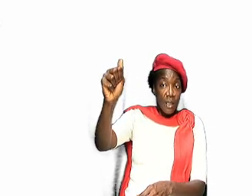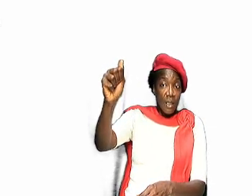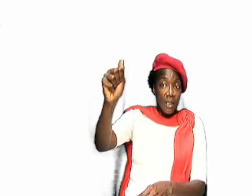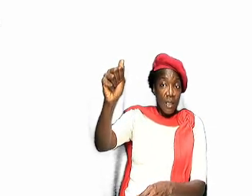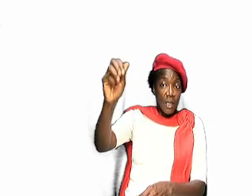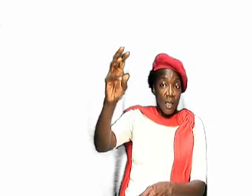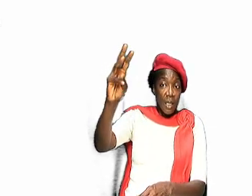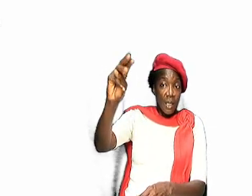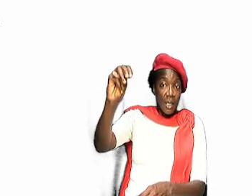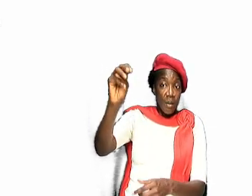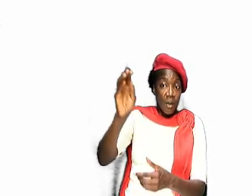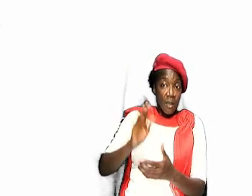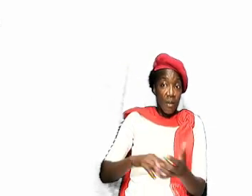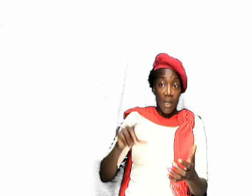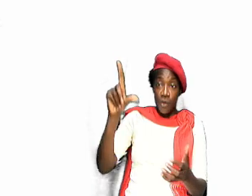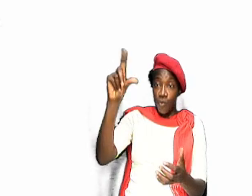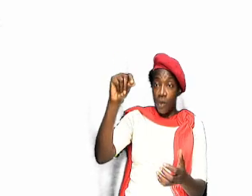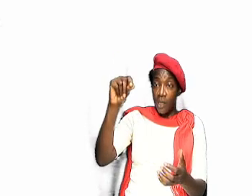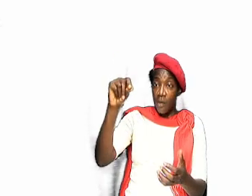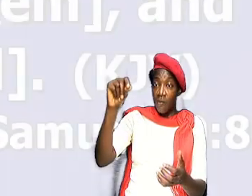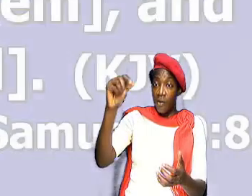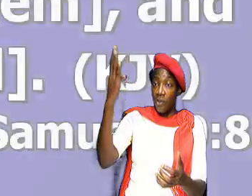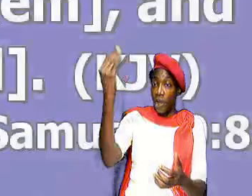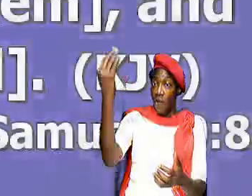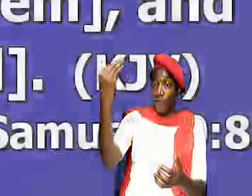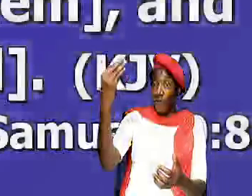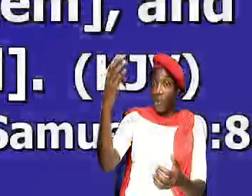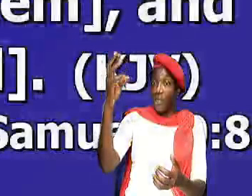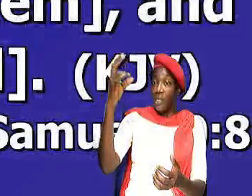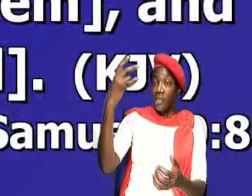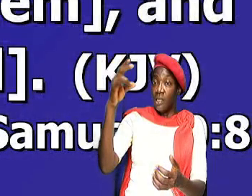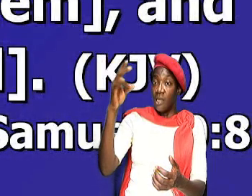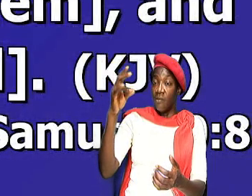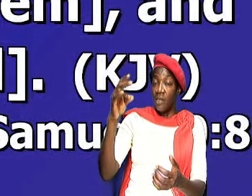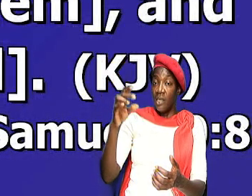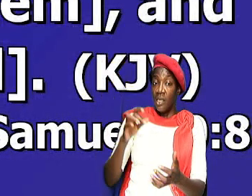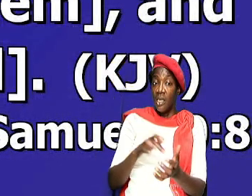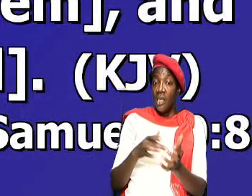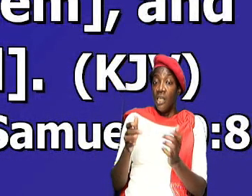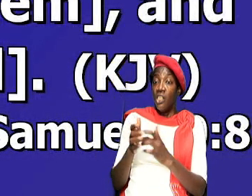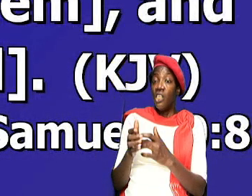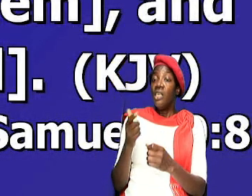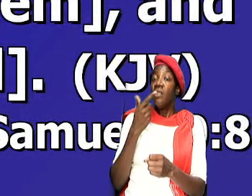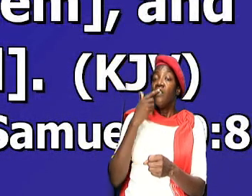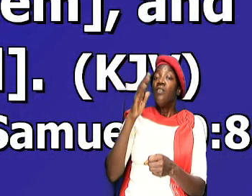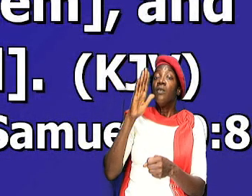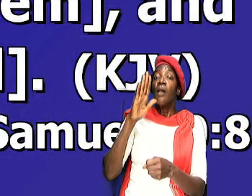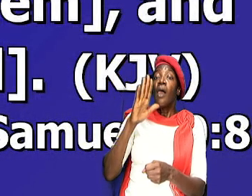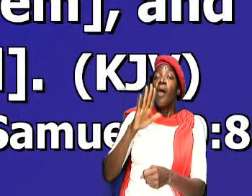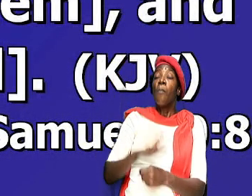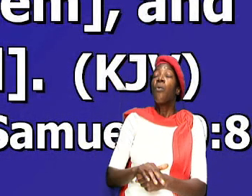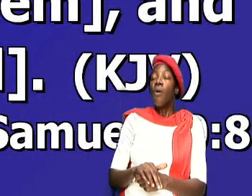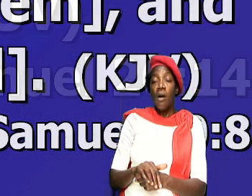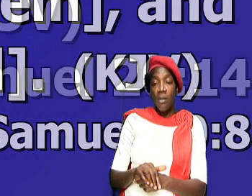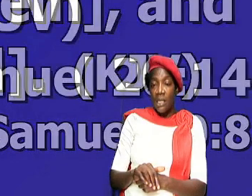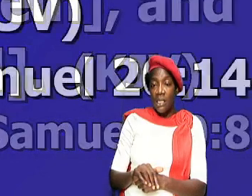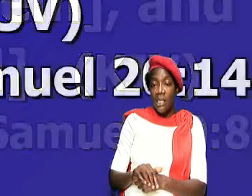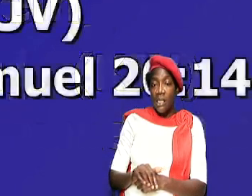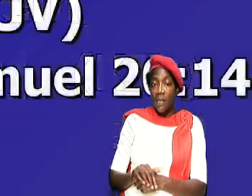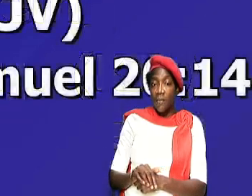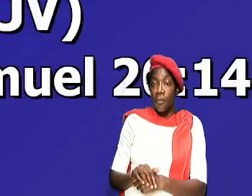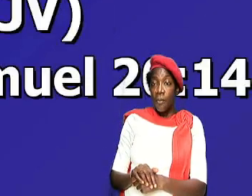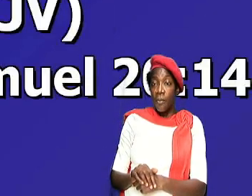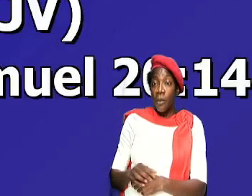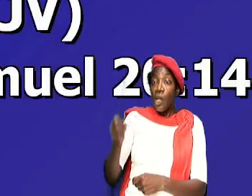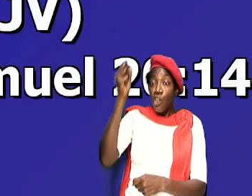to 17. We see where David promised Jonathan that, you know,